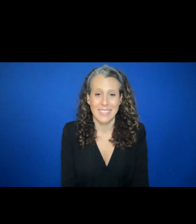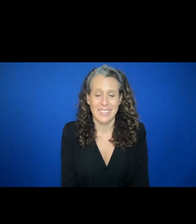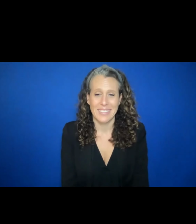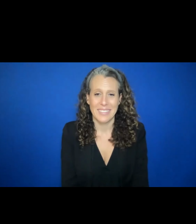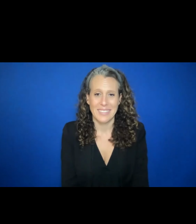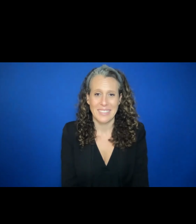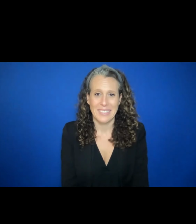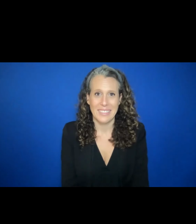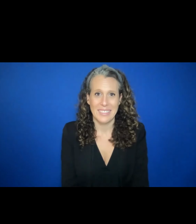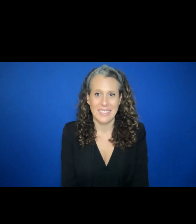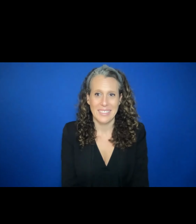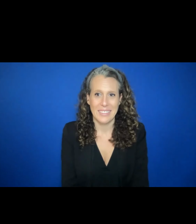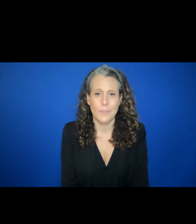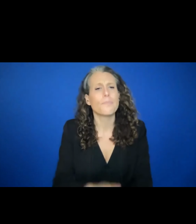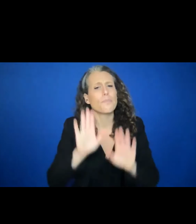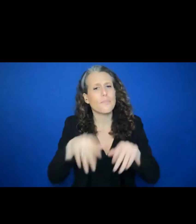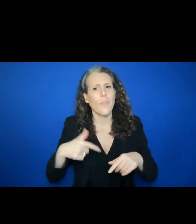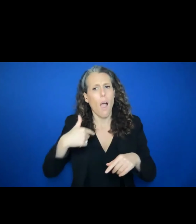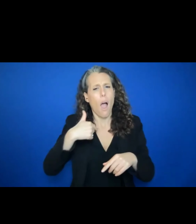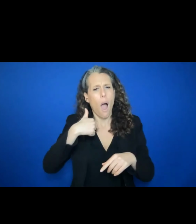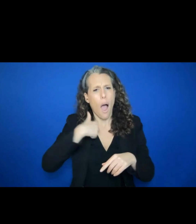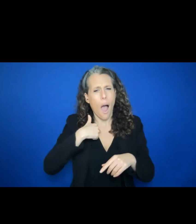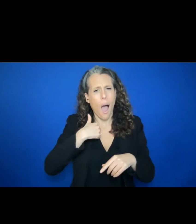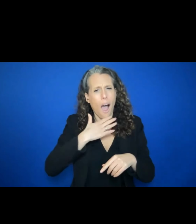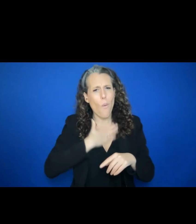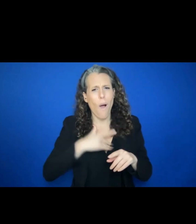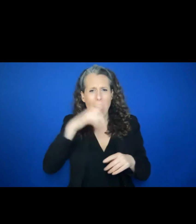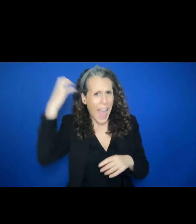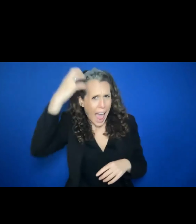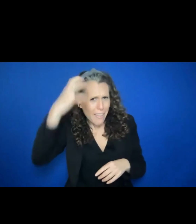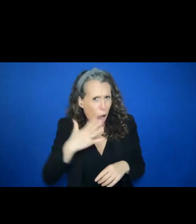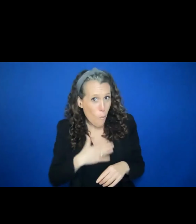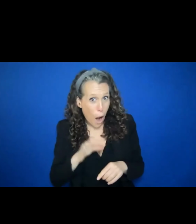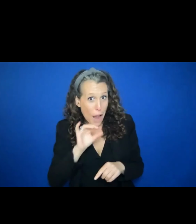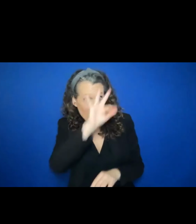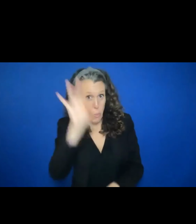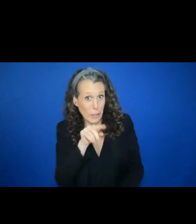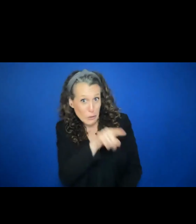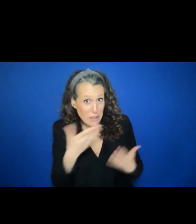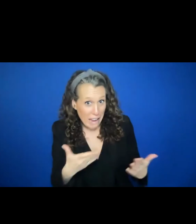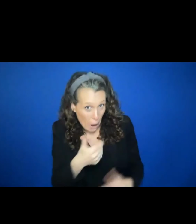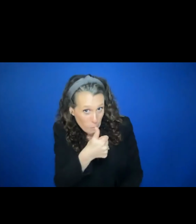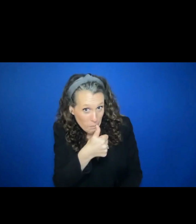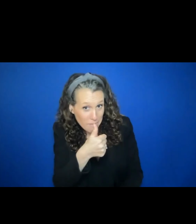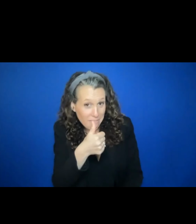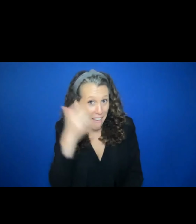I just wanted to follow up, Alex, and ask you one more question, if that's okay.